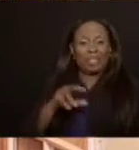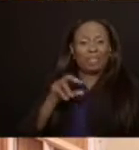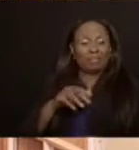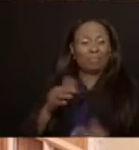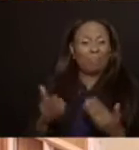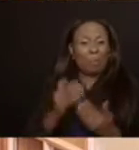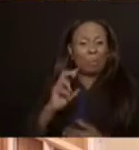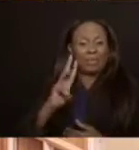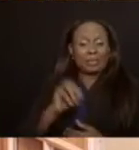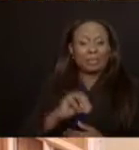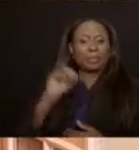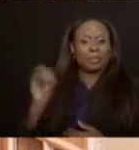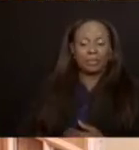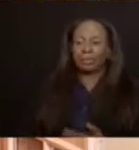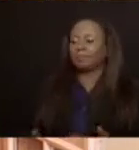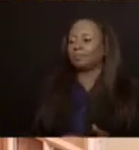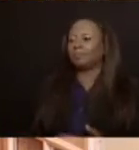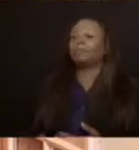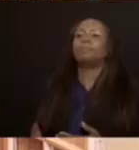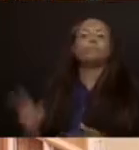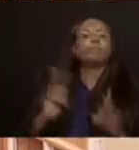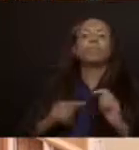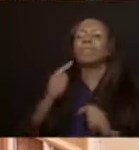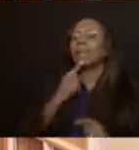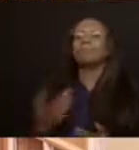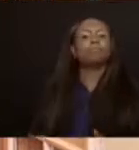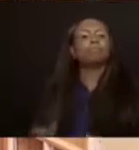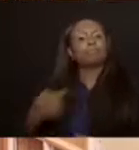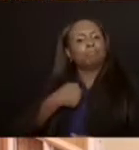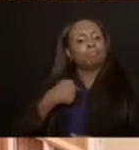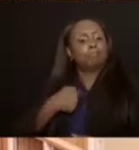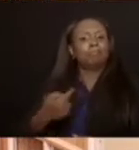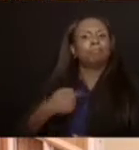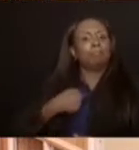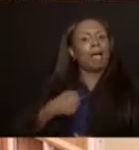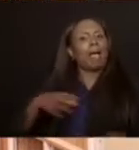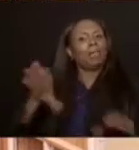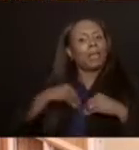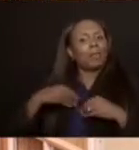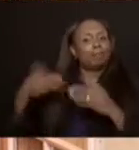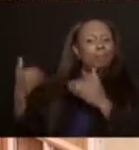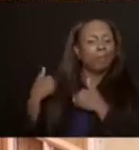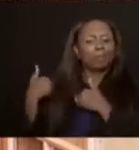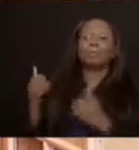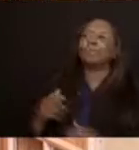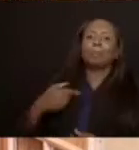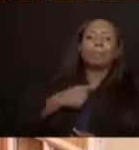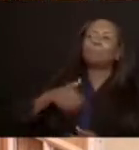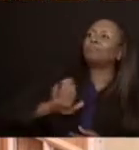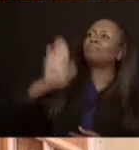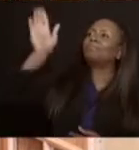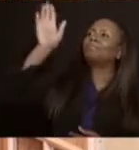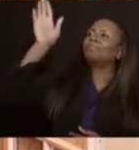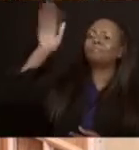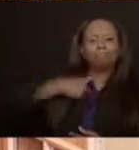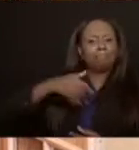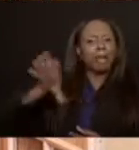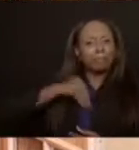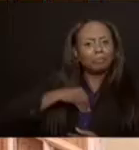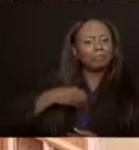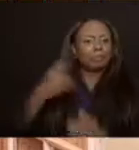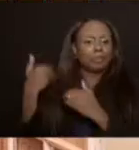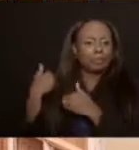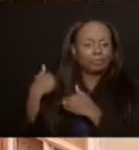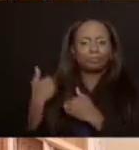country, have already said, we accept the responsibility to protect ourselves. We know that there are a few who